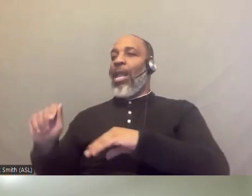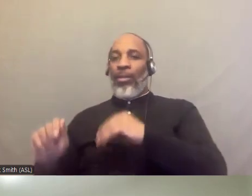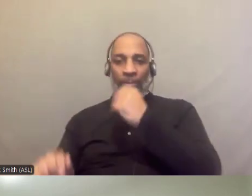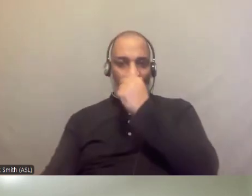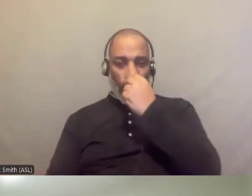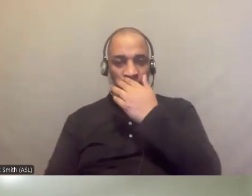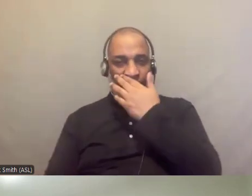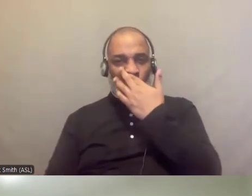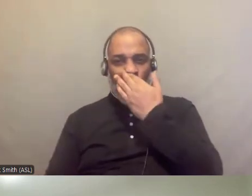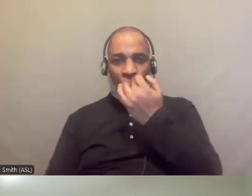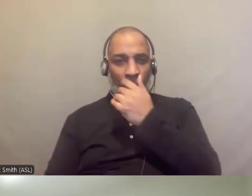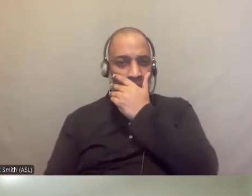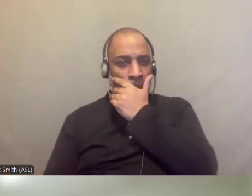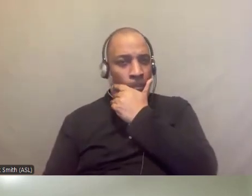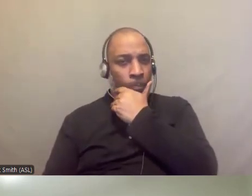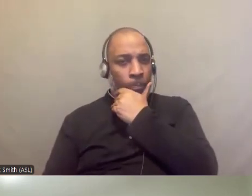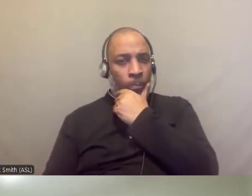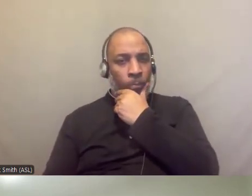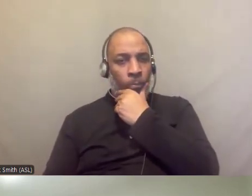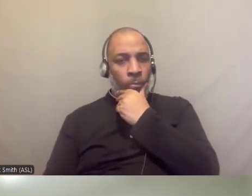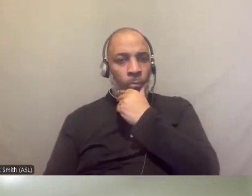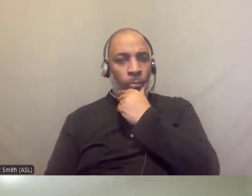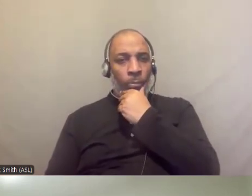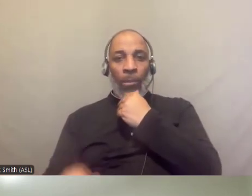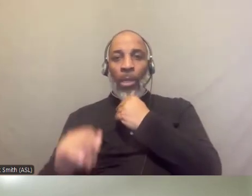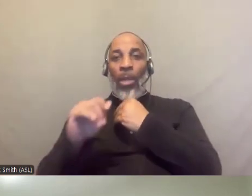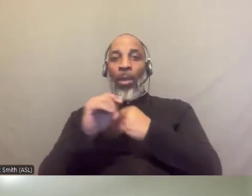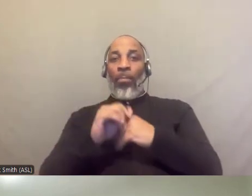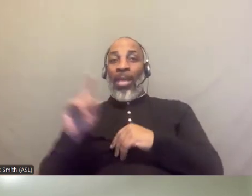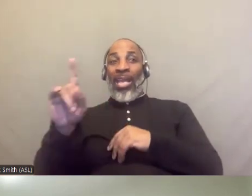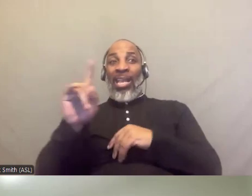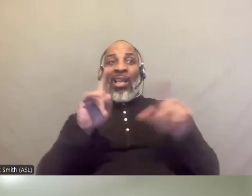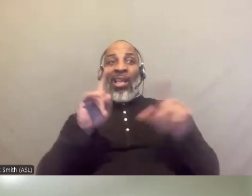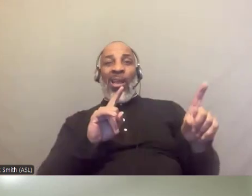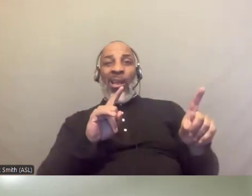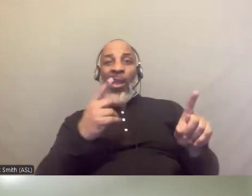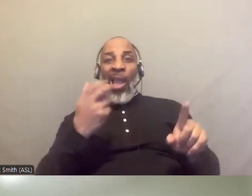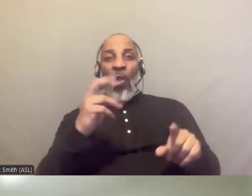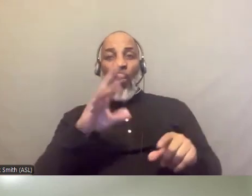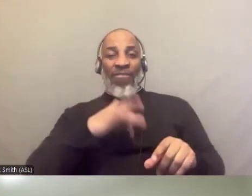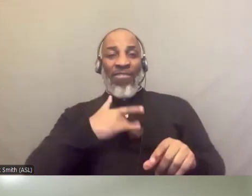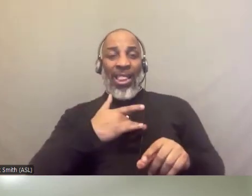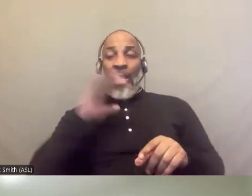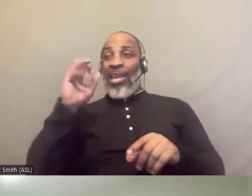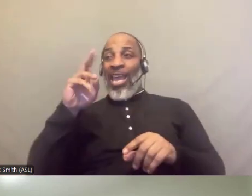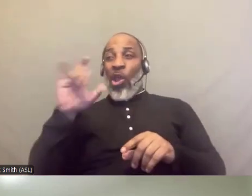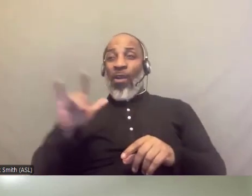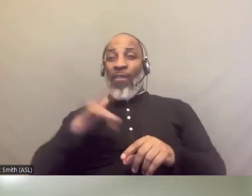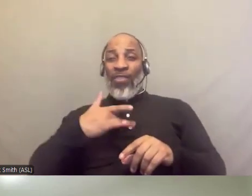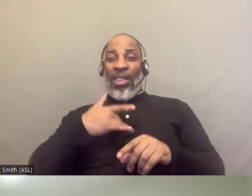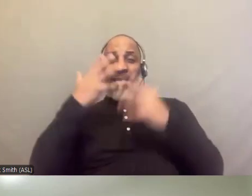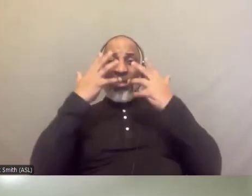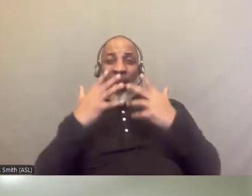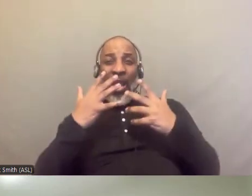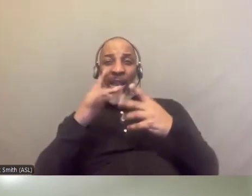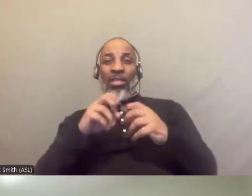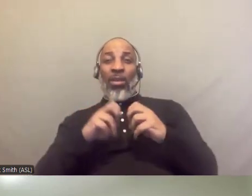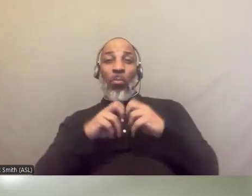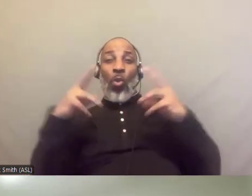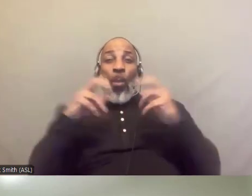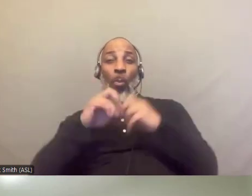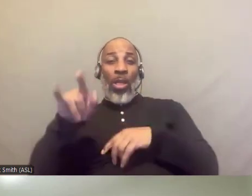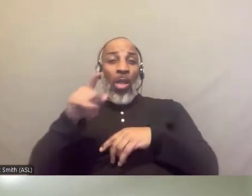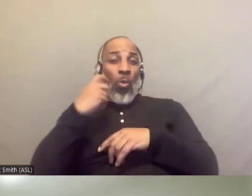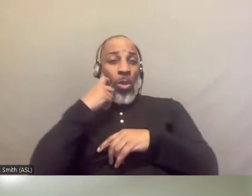The next one is Carol has been feeling sad because she recently broke up with her boyfriend. For